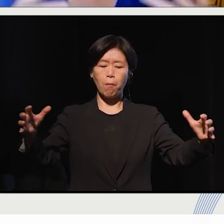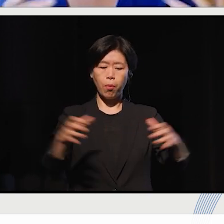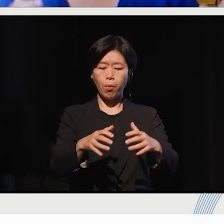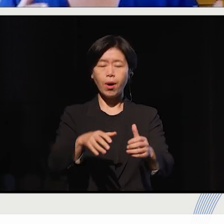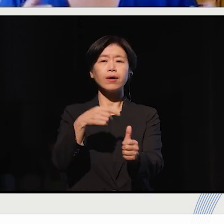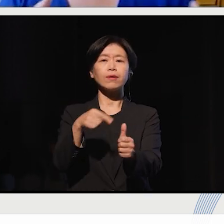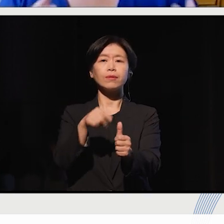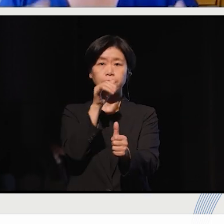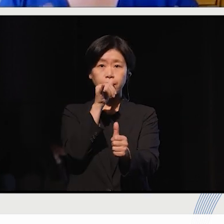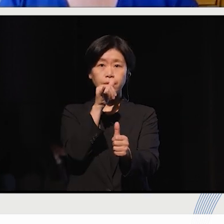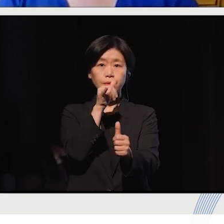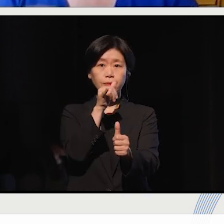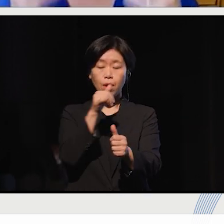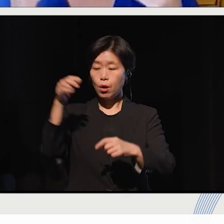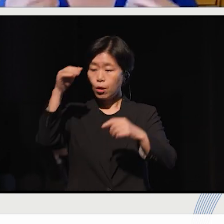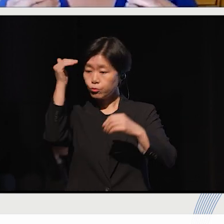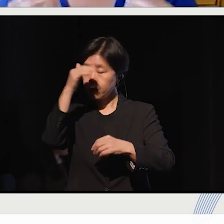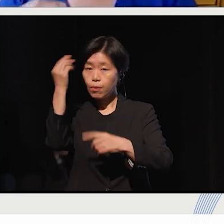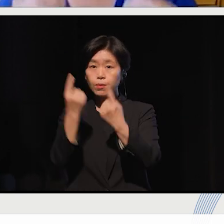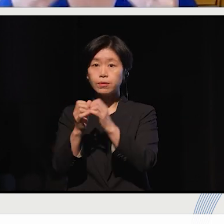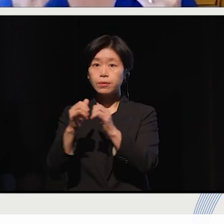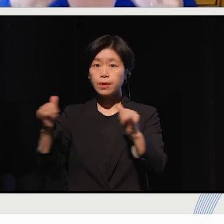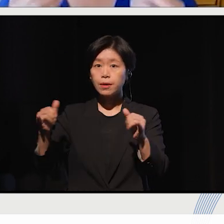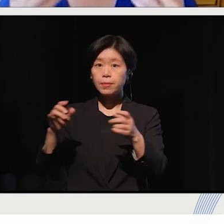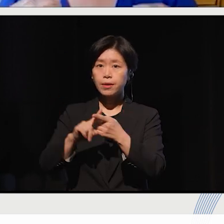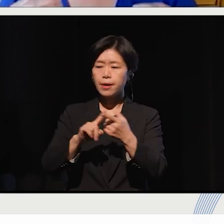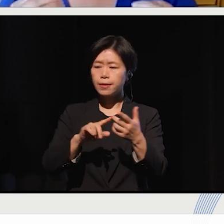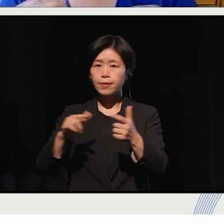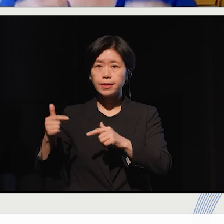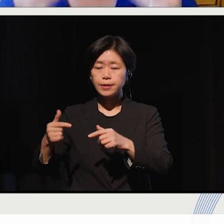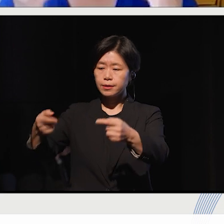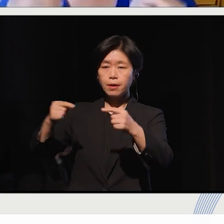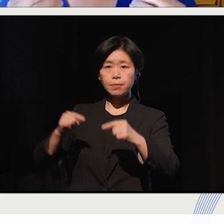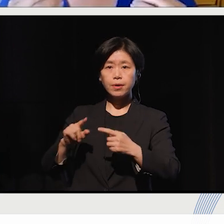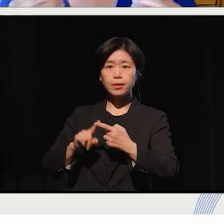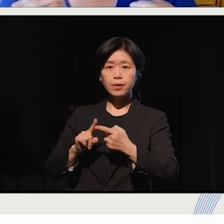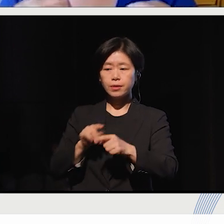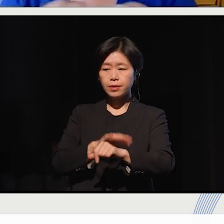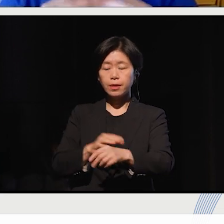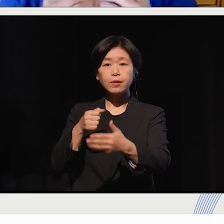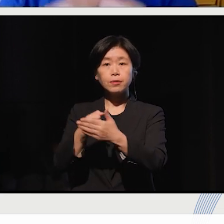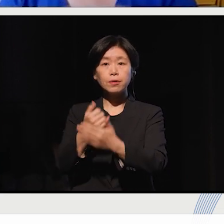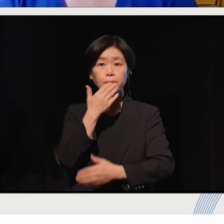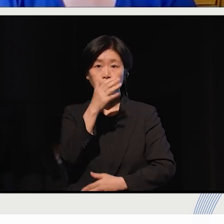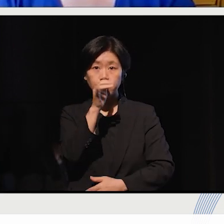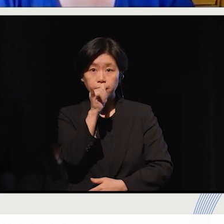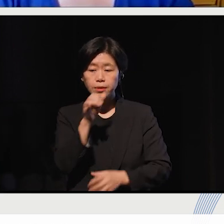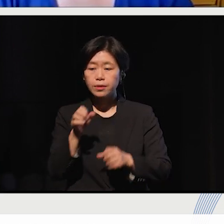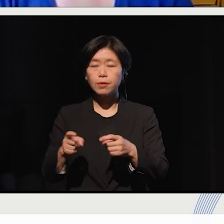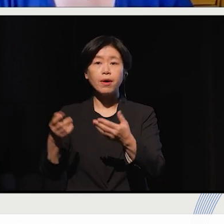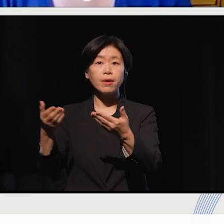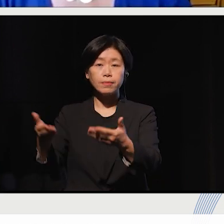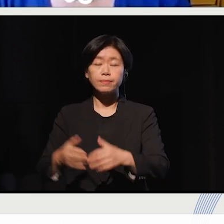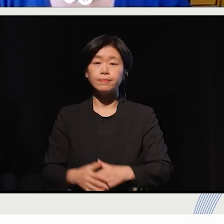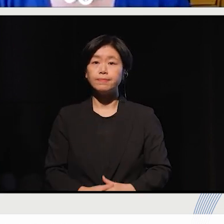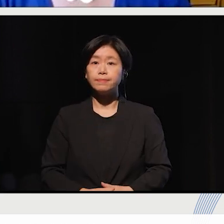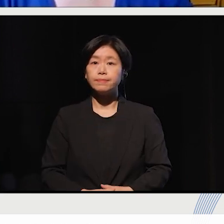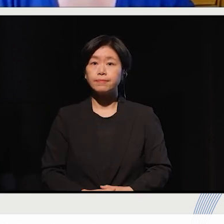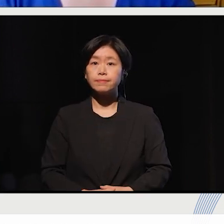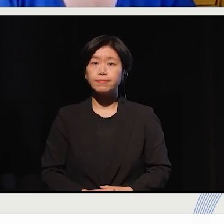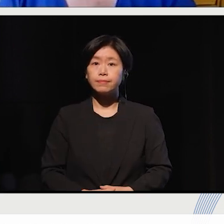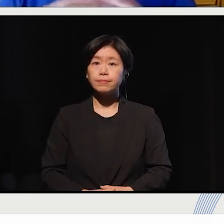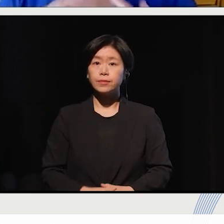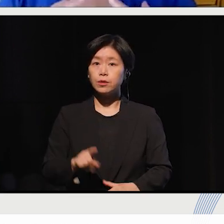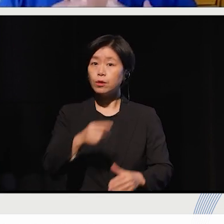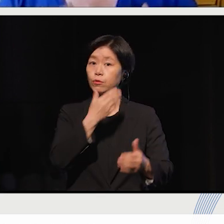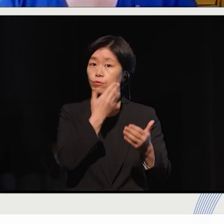they want to participate or not. The point here is that we want to communicate with good information so they can make informed choices